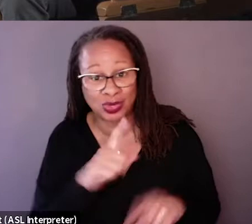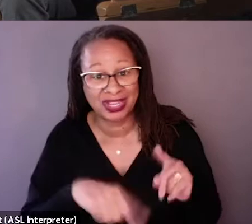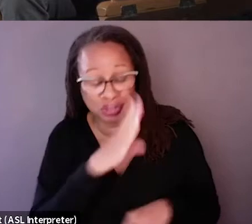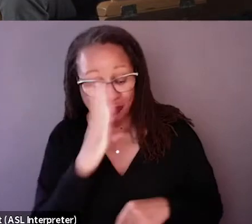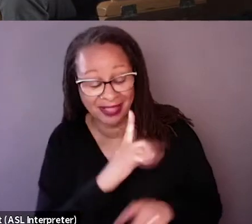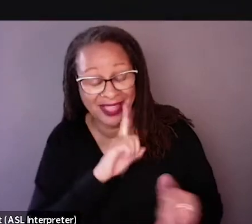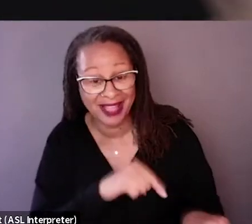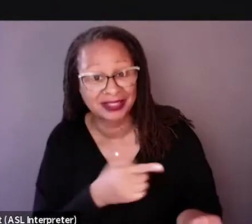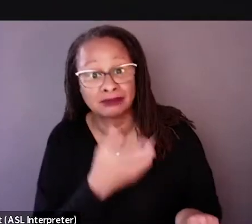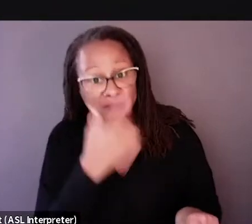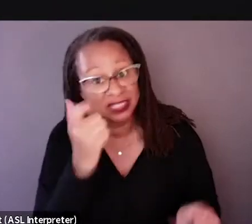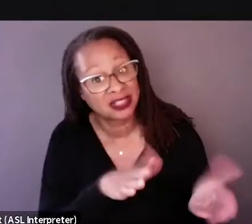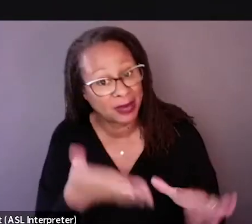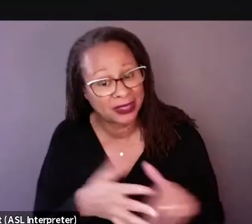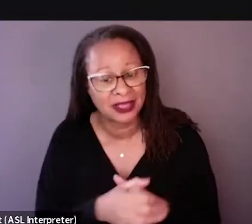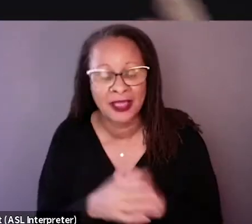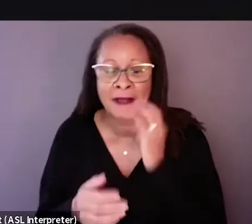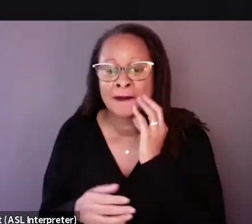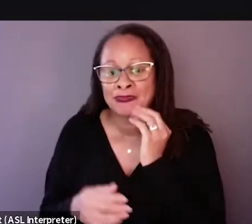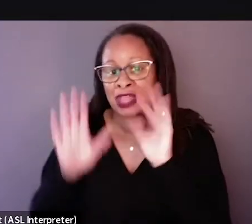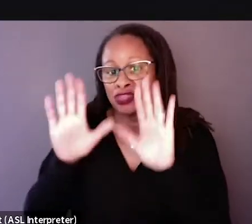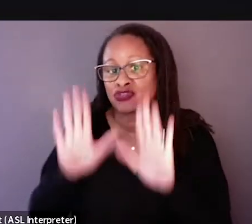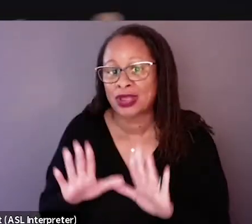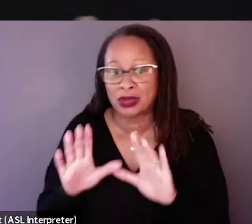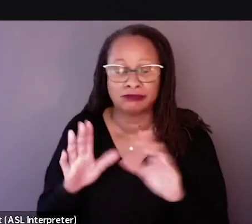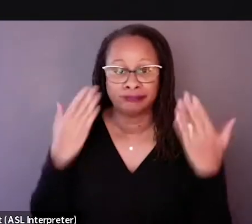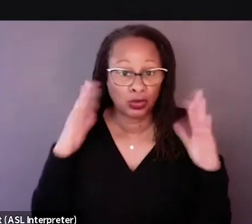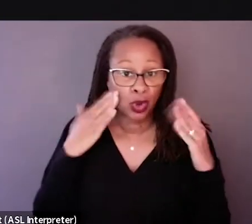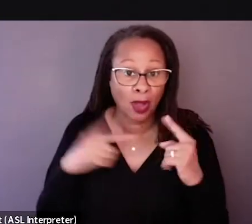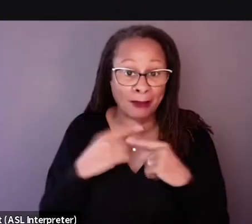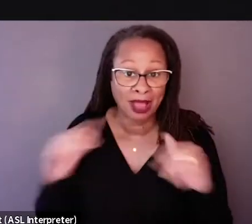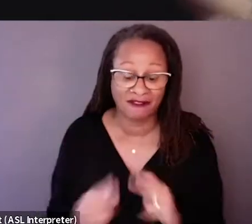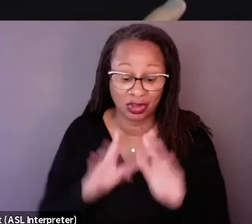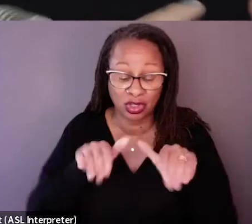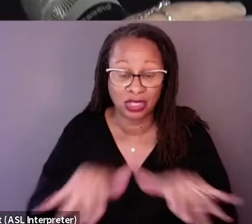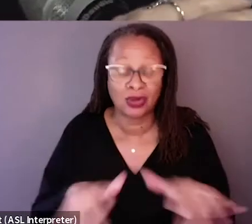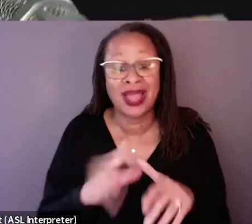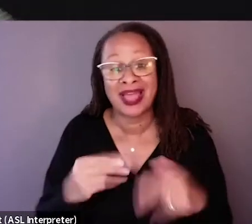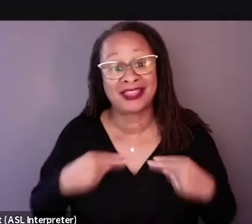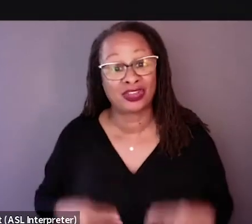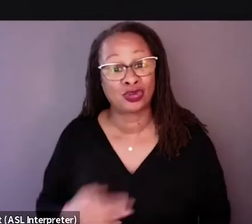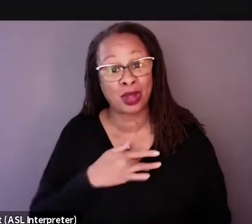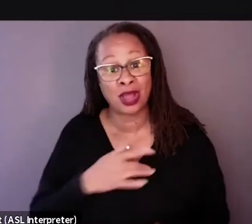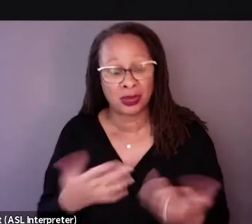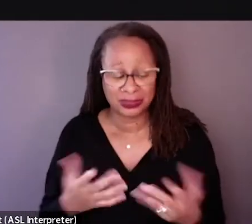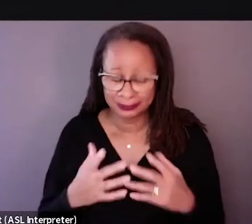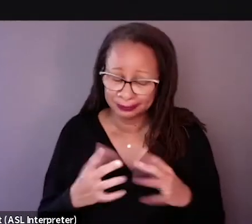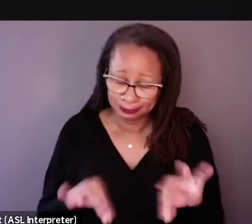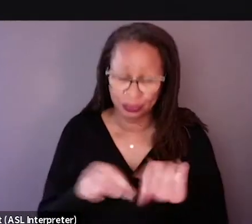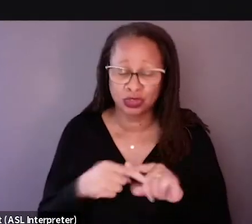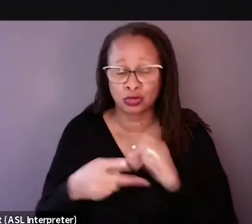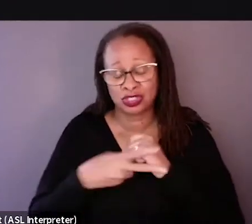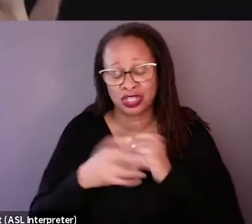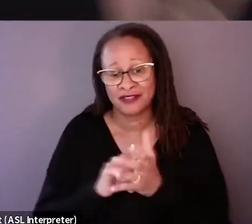them. There's, of course, the great unknown that are volcanoes and the unknowns of the human heart. So it was essential to preserve that